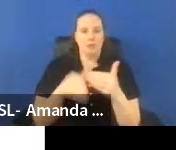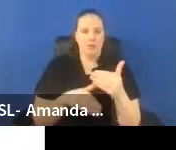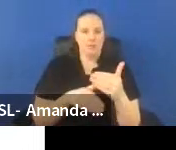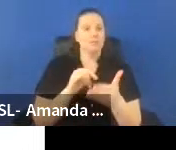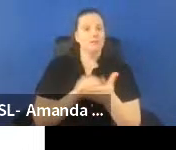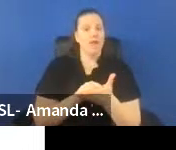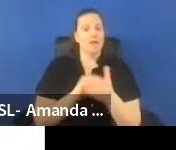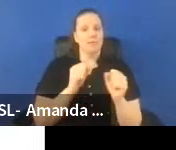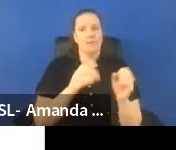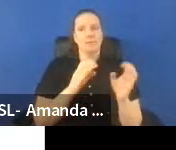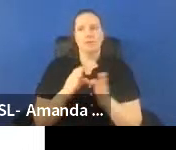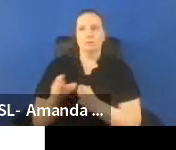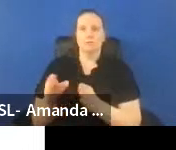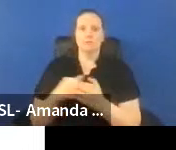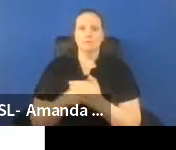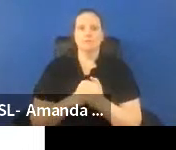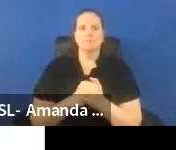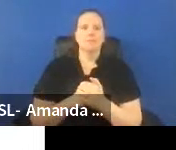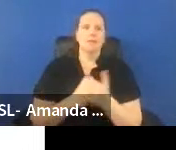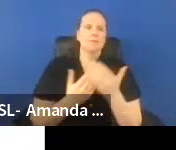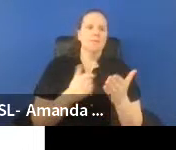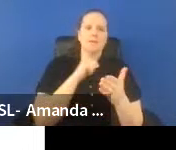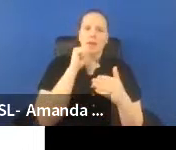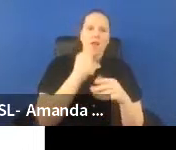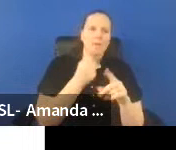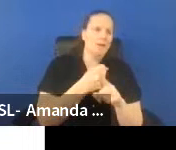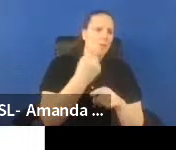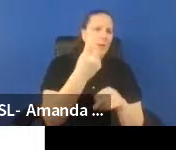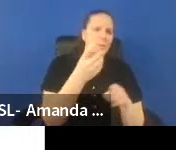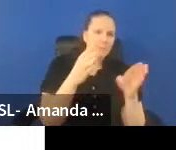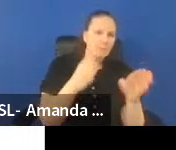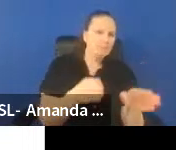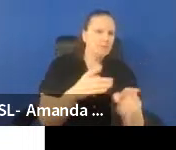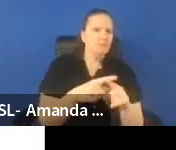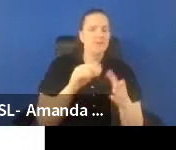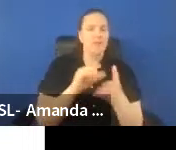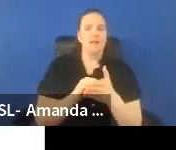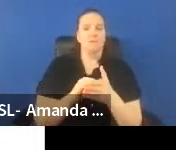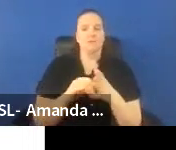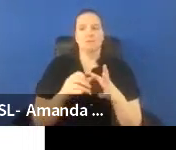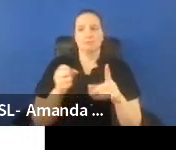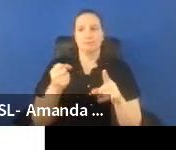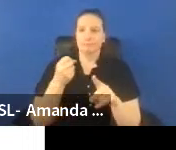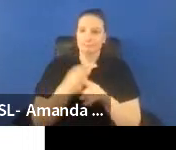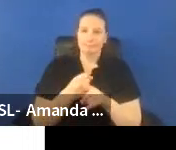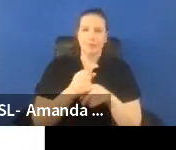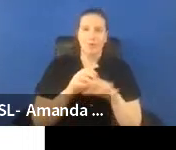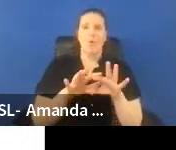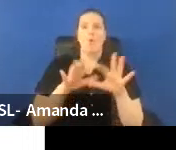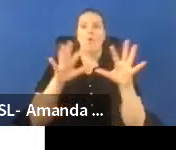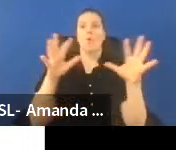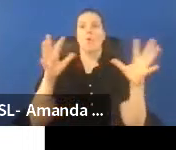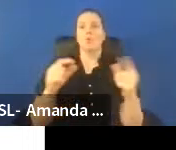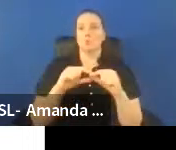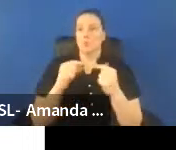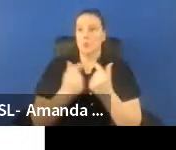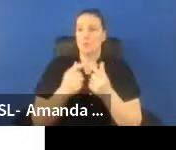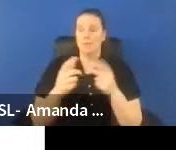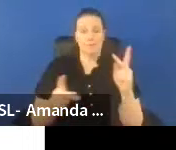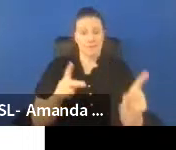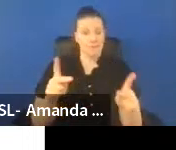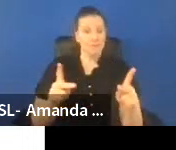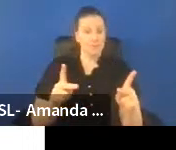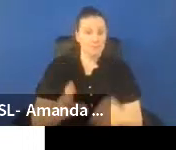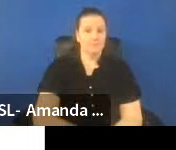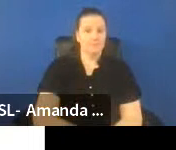can be patterned. So it might not just impact one person, it could be pervasive and impacting a whole group of people or whole groups